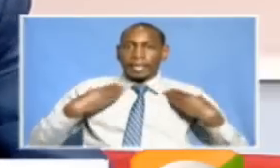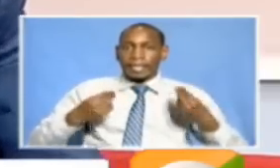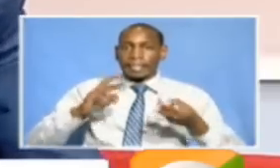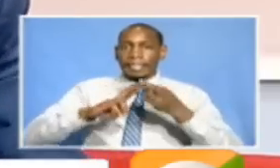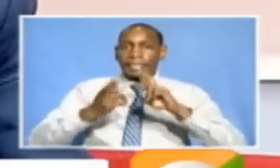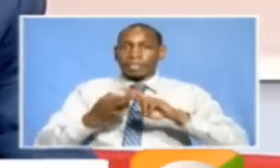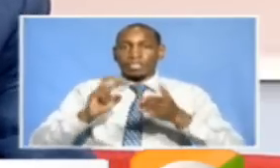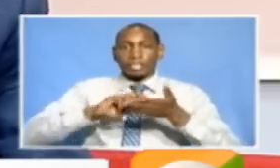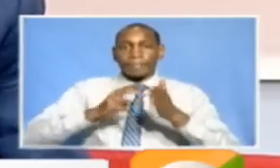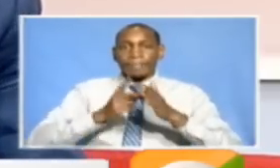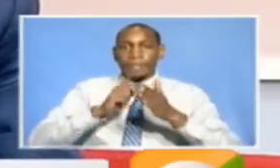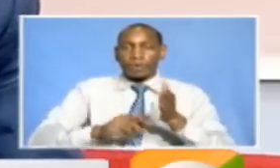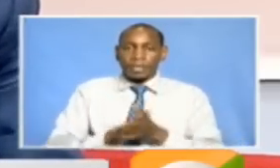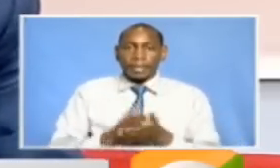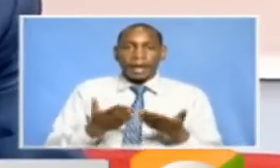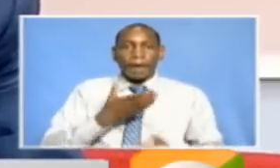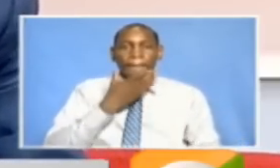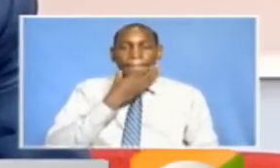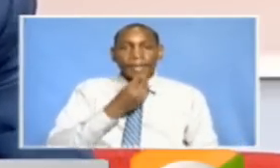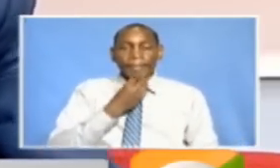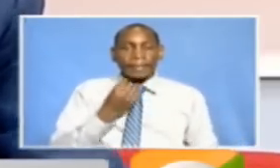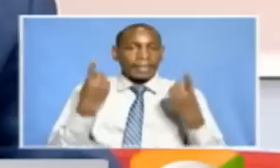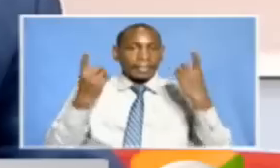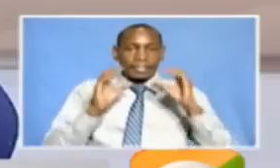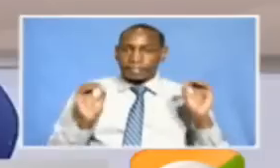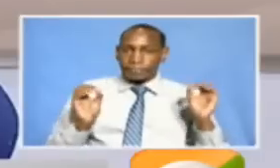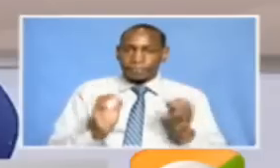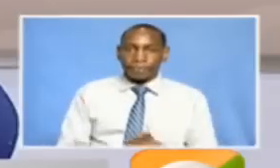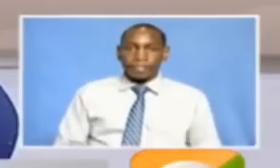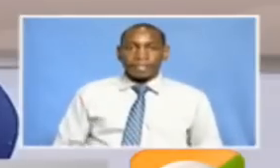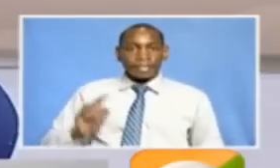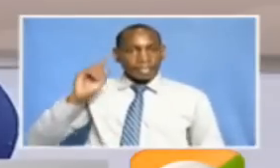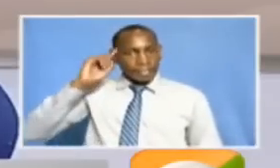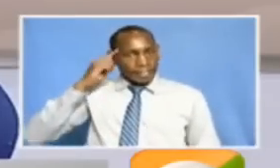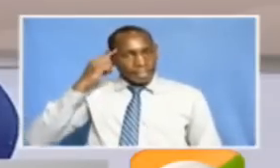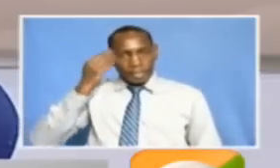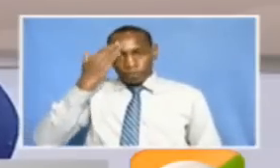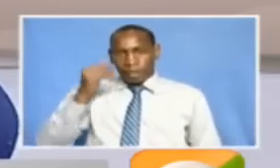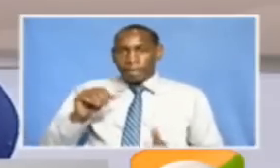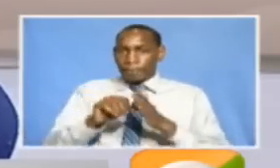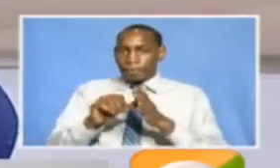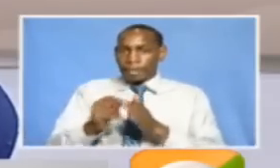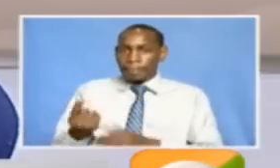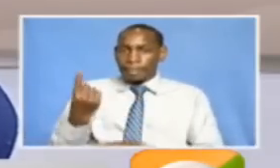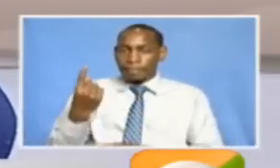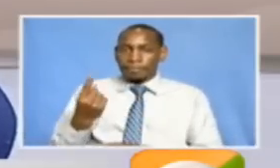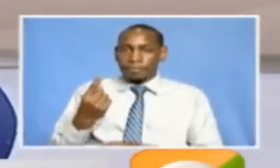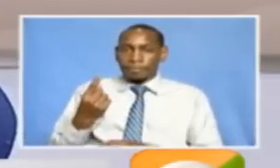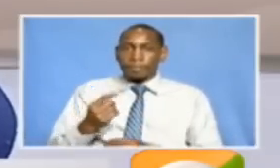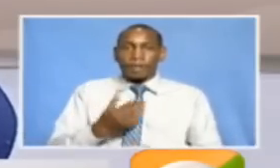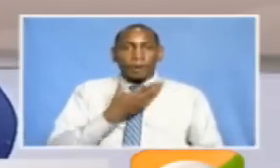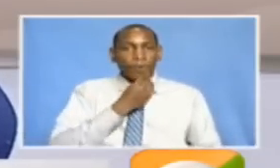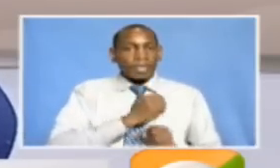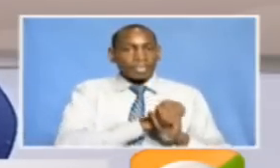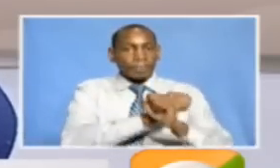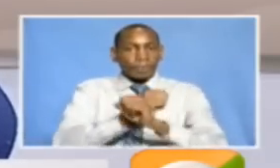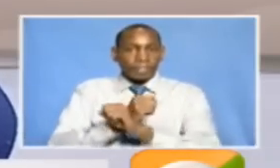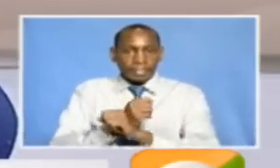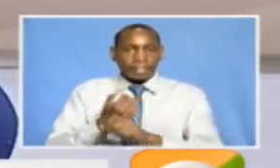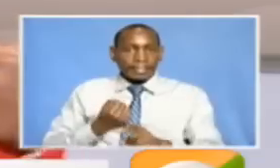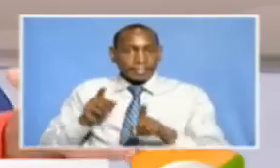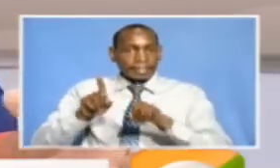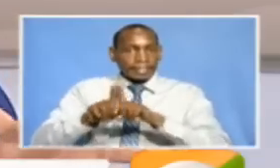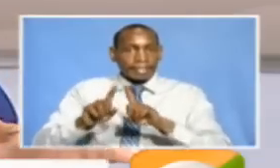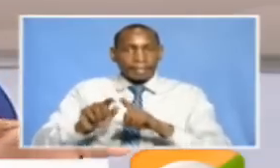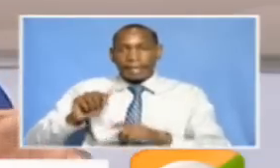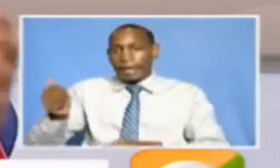that's where they miss the gap. Why do you think that disconnect actually happens? Like you're saying, they'll protect their blood relative, but when it comes